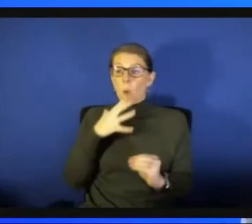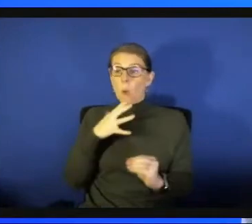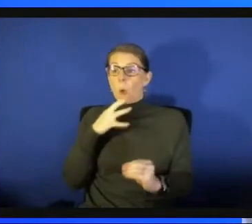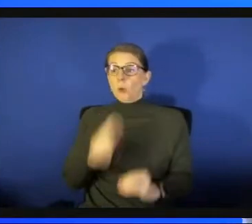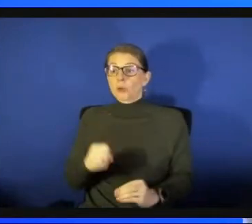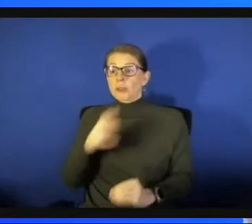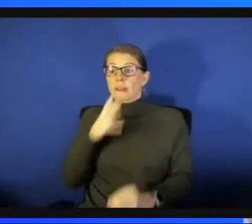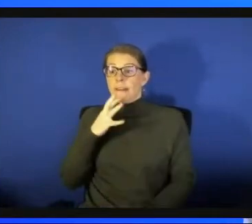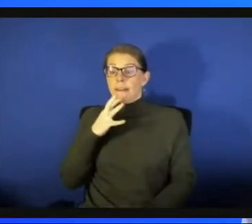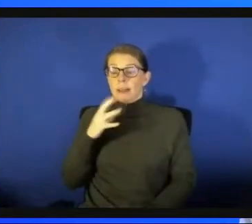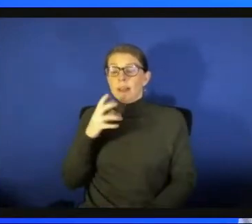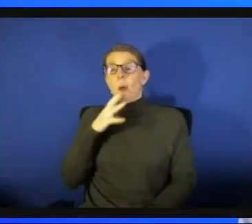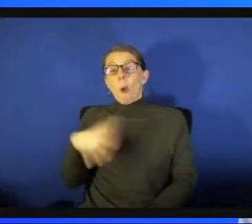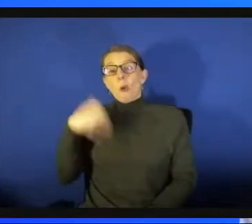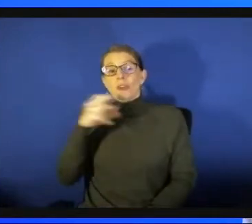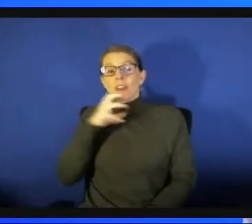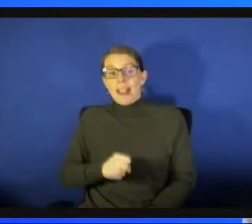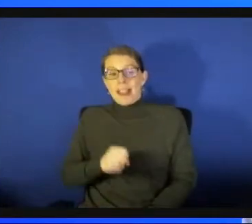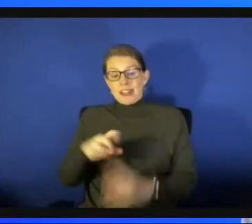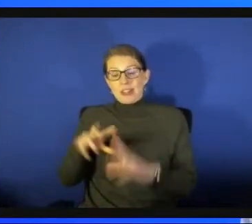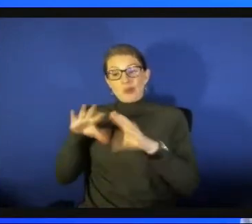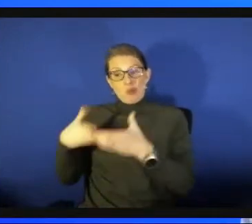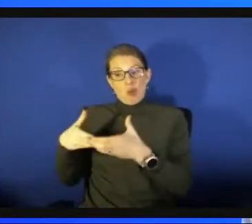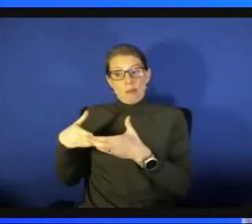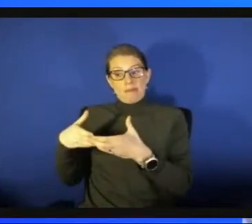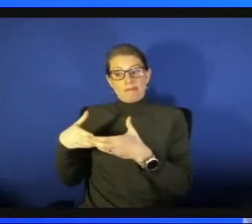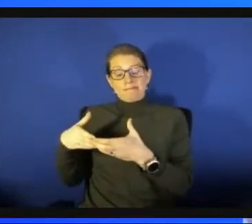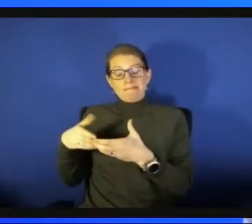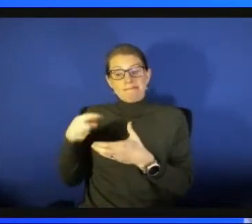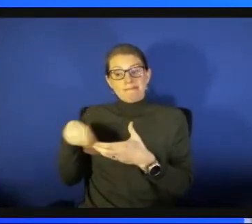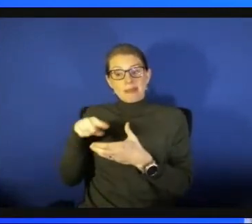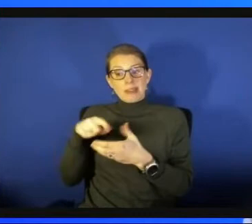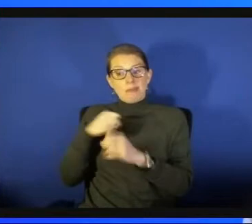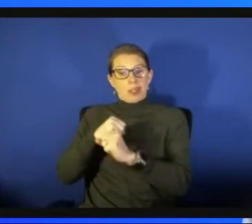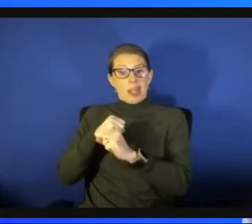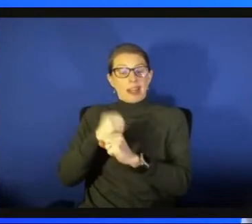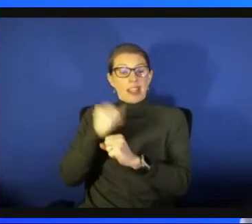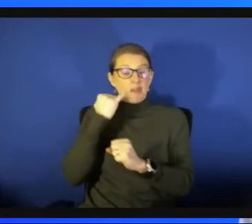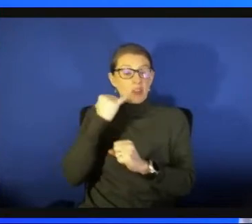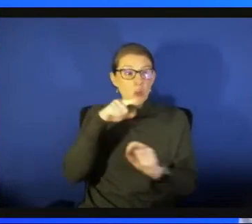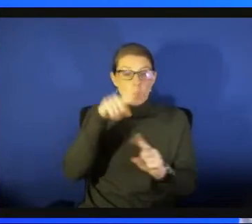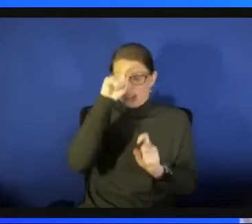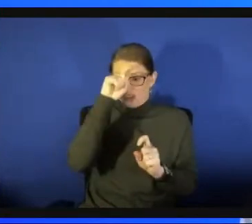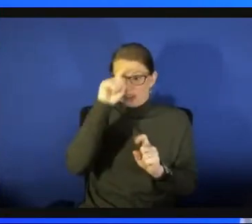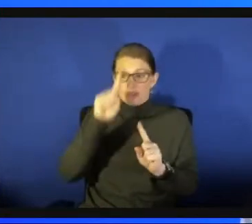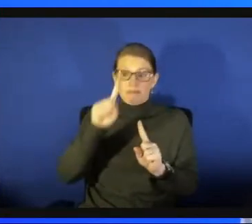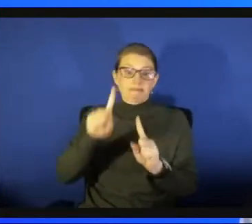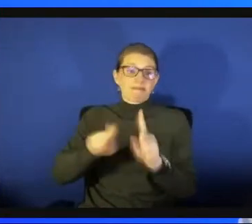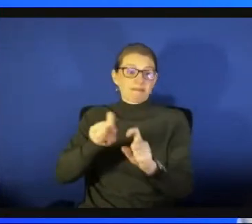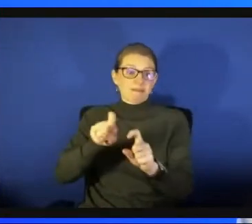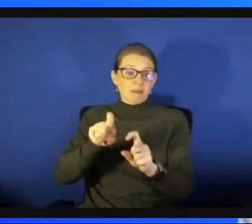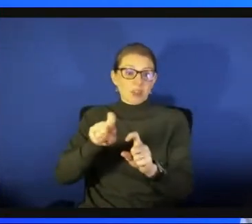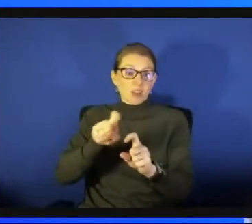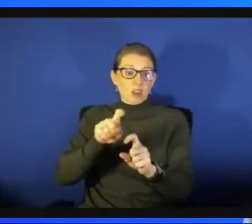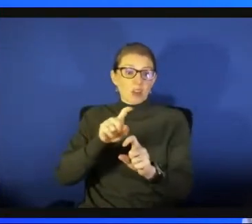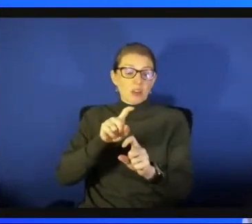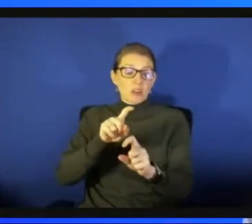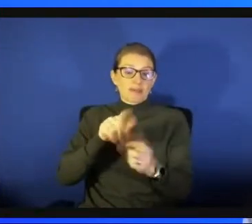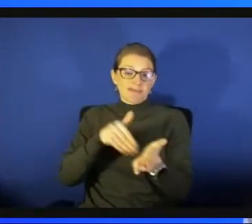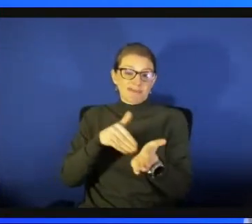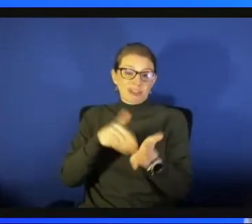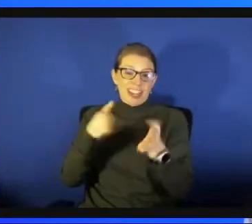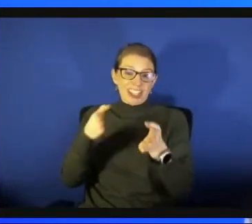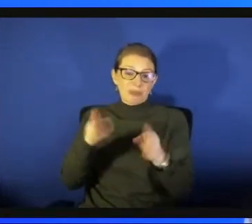So continue to be up to date. If you have questions, please talk with your medical providers about that, and just keep yourself